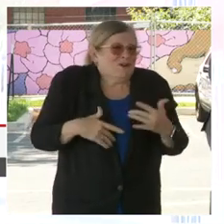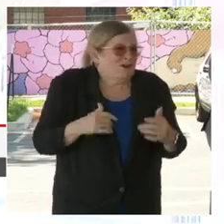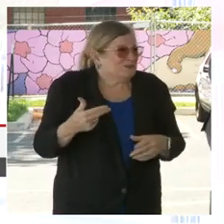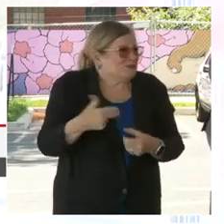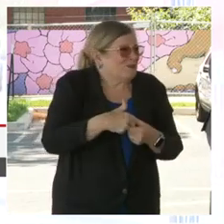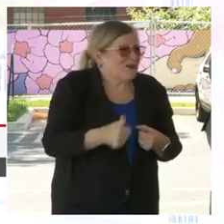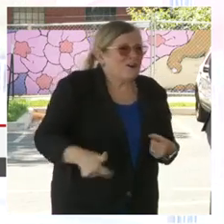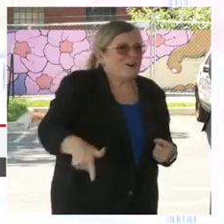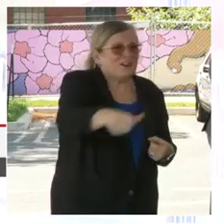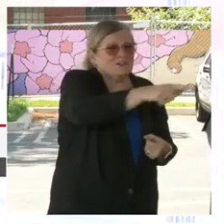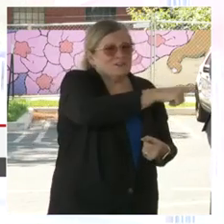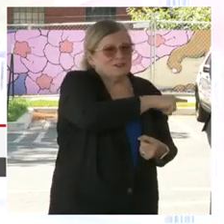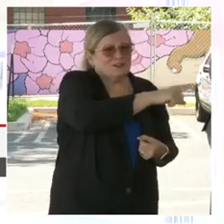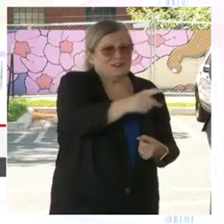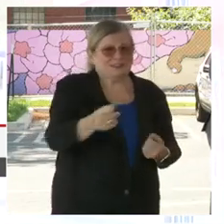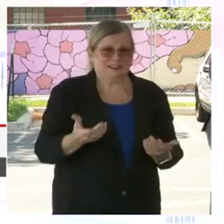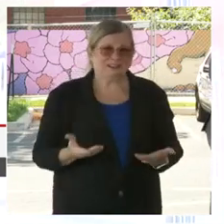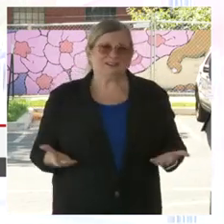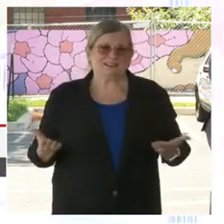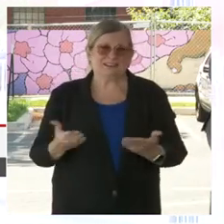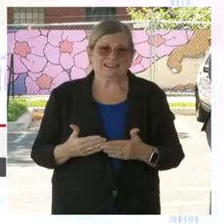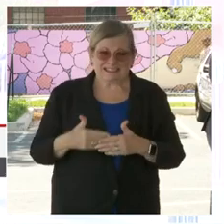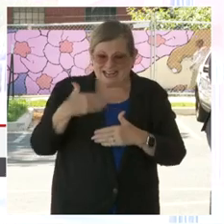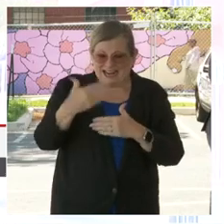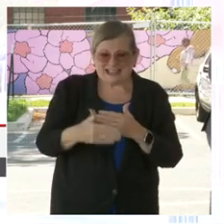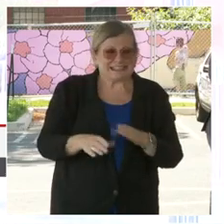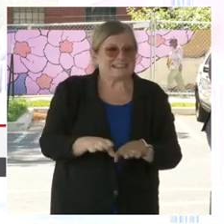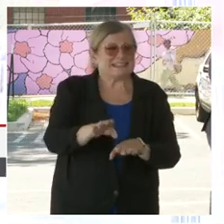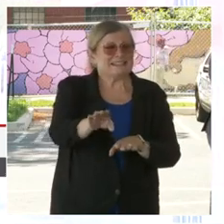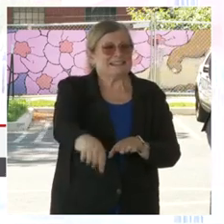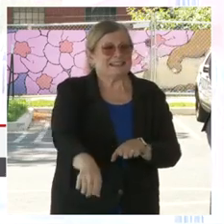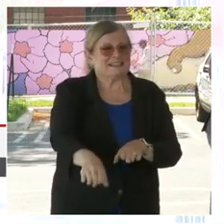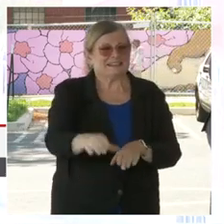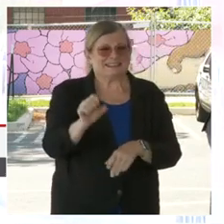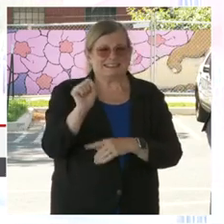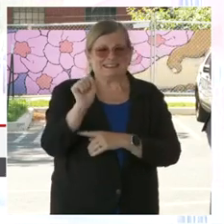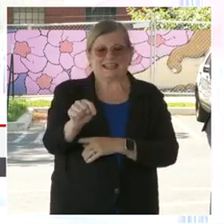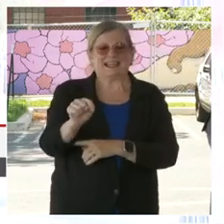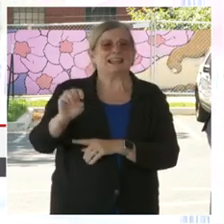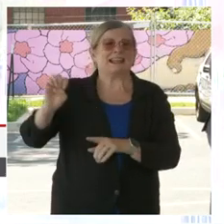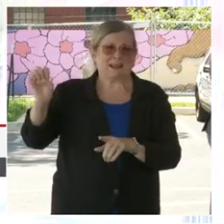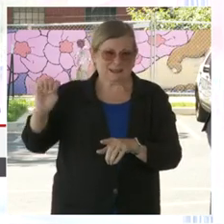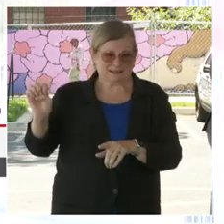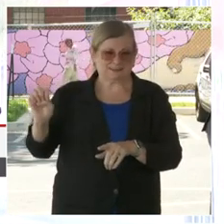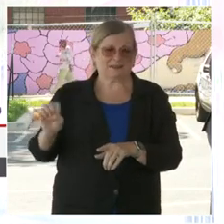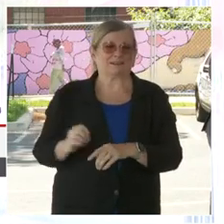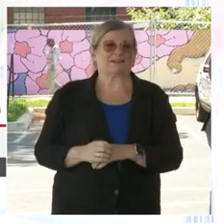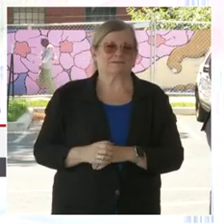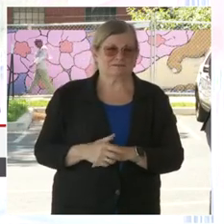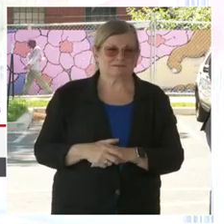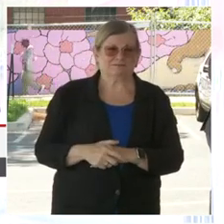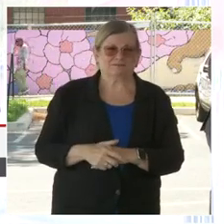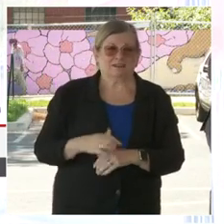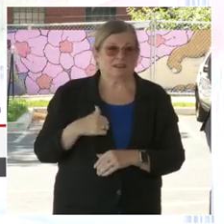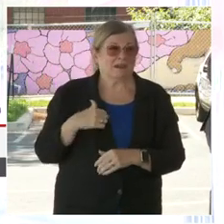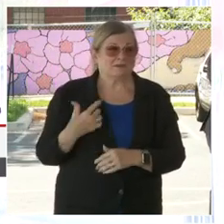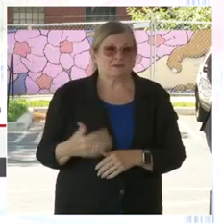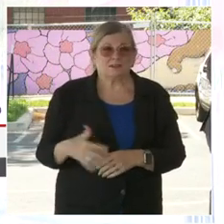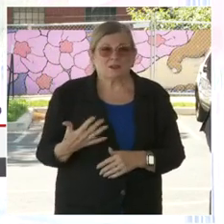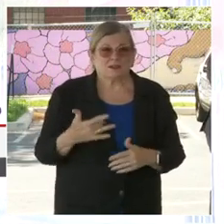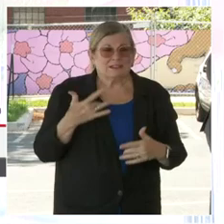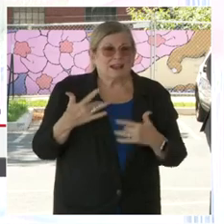you in the next step here at St. Elizabeth's. And I was so happy to see the